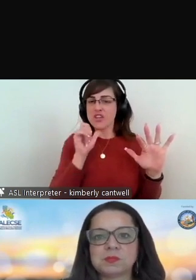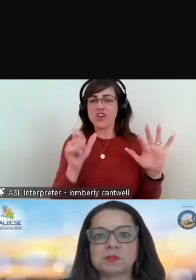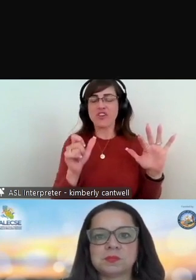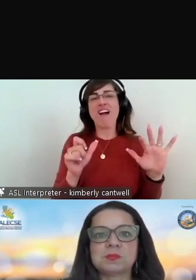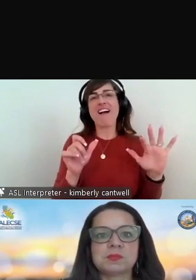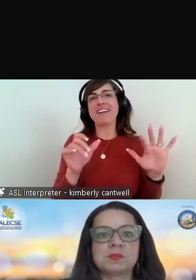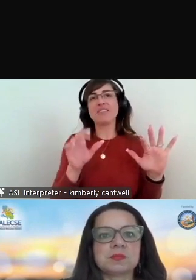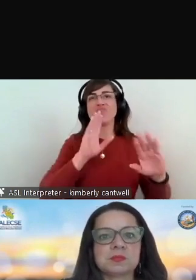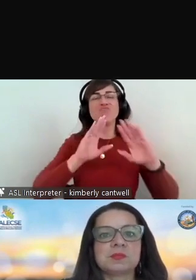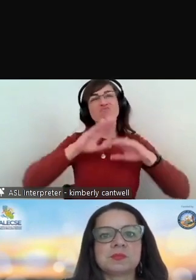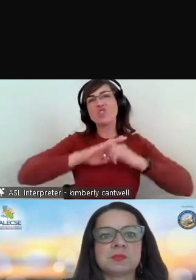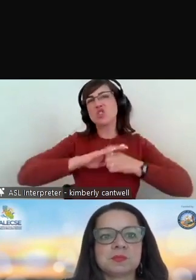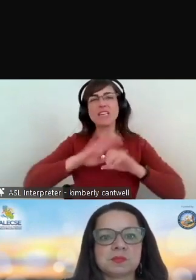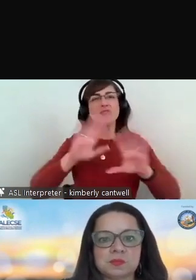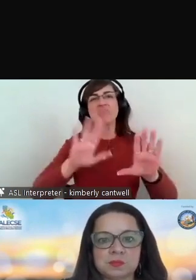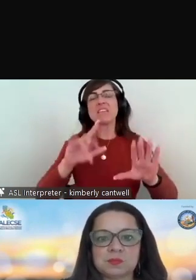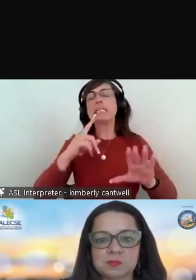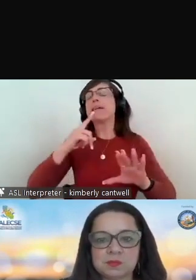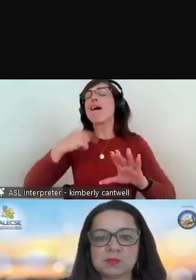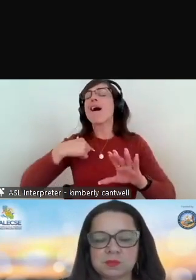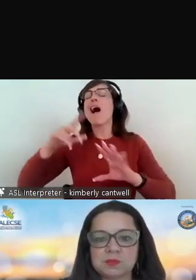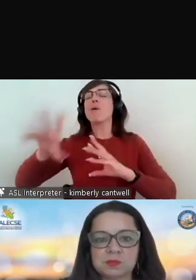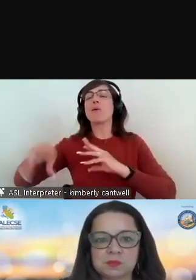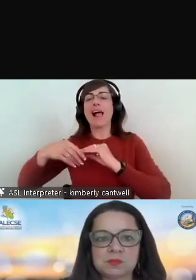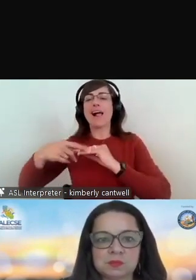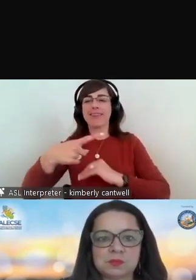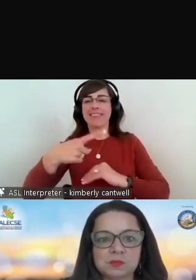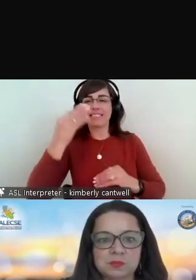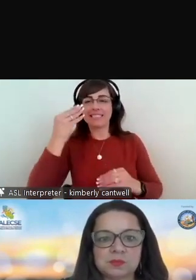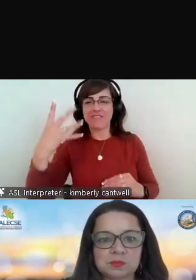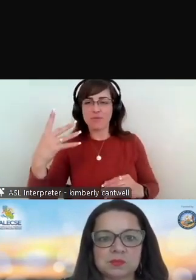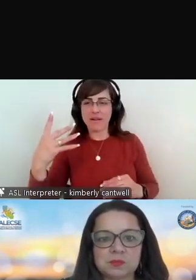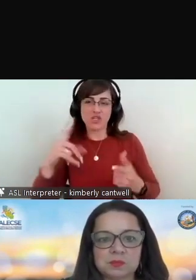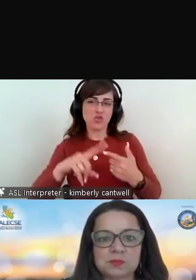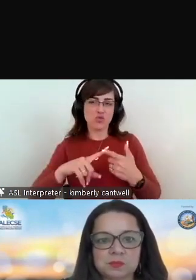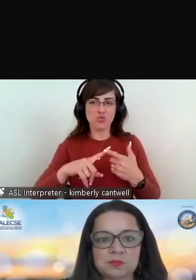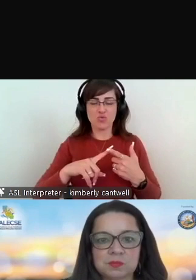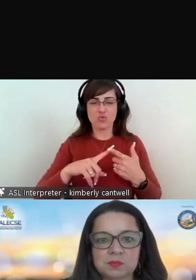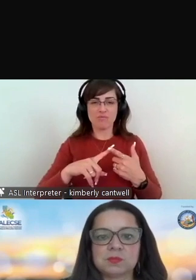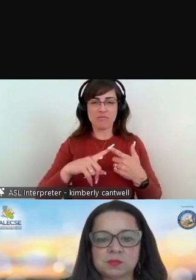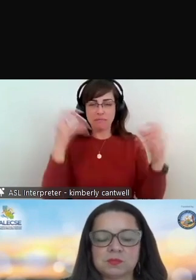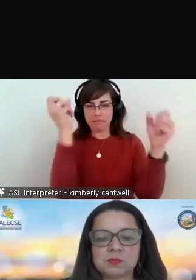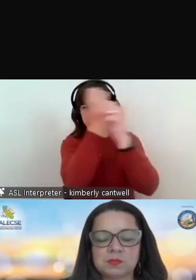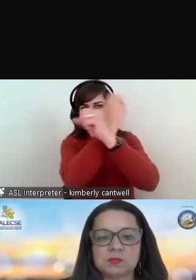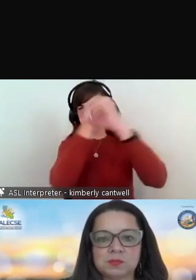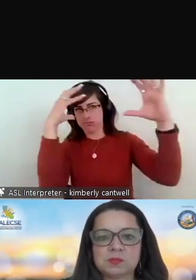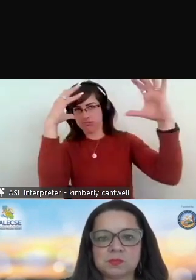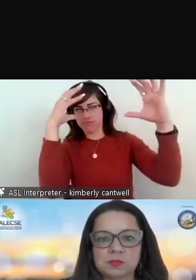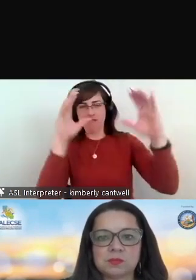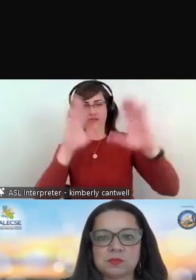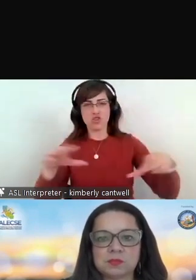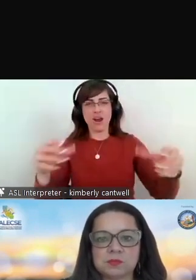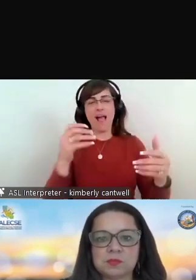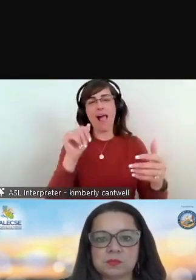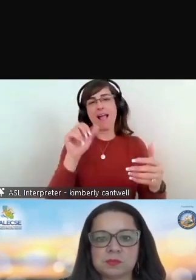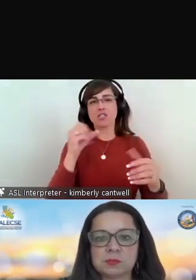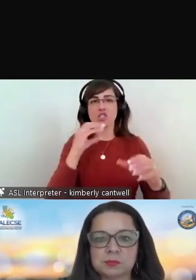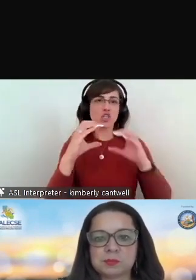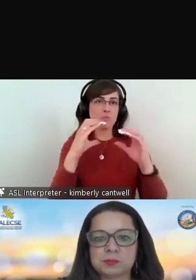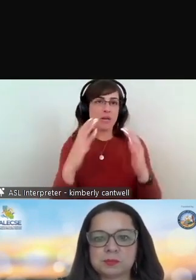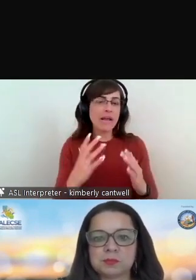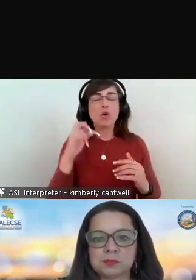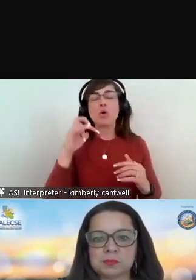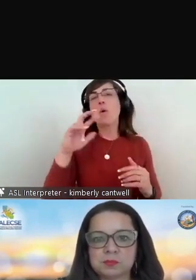You're saying, I'm adding this information to my picture of this child as a communicator or